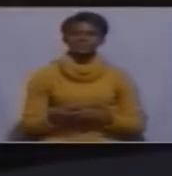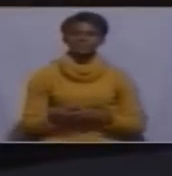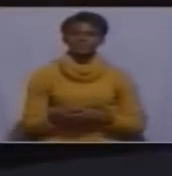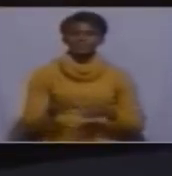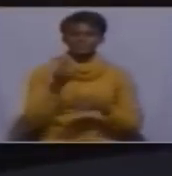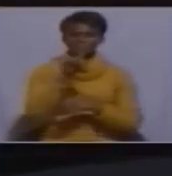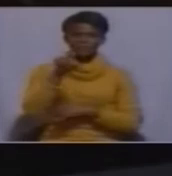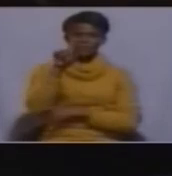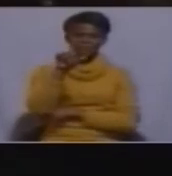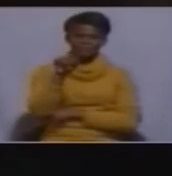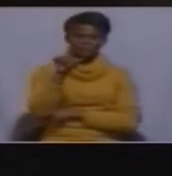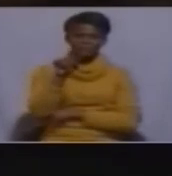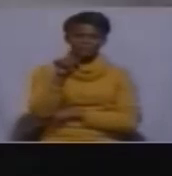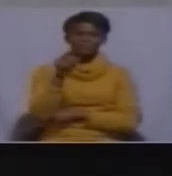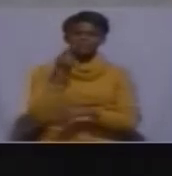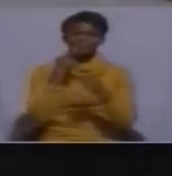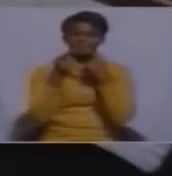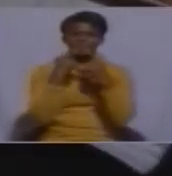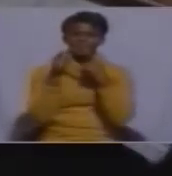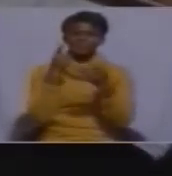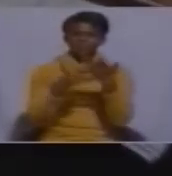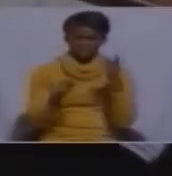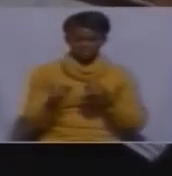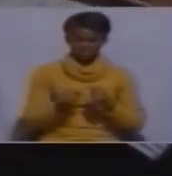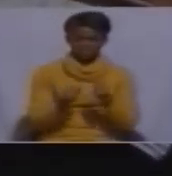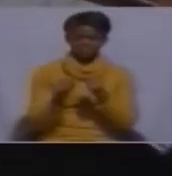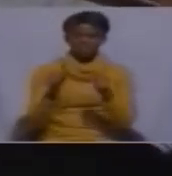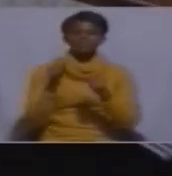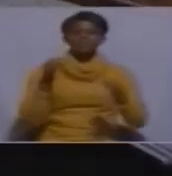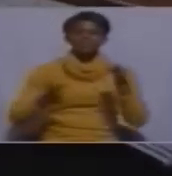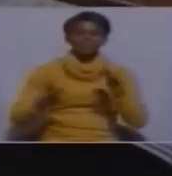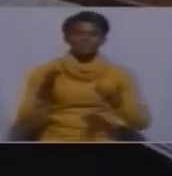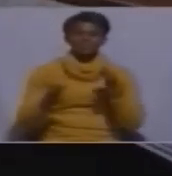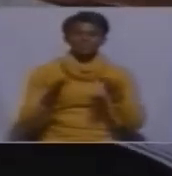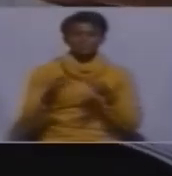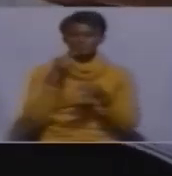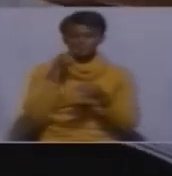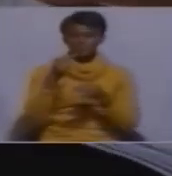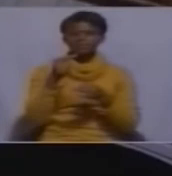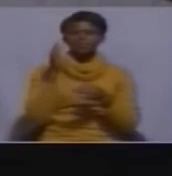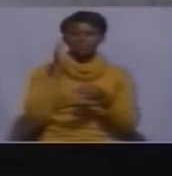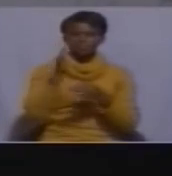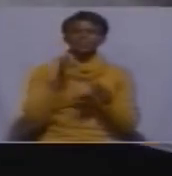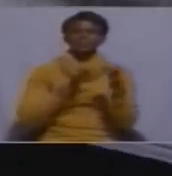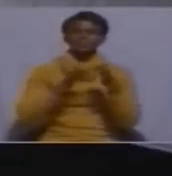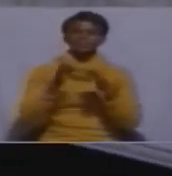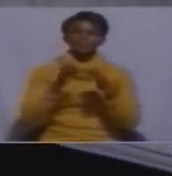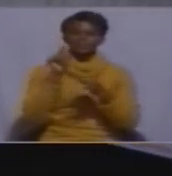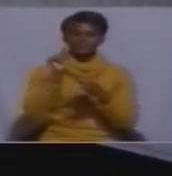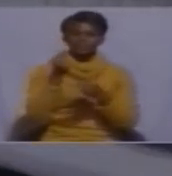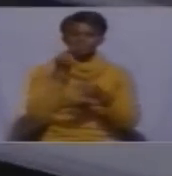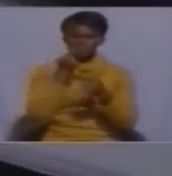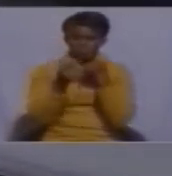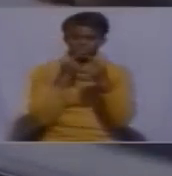Article 120, which talks about the system of courts, it says the following shall be prescribed. First it talks about the